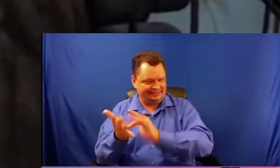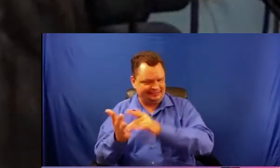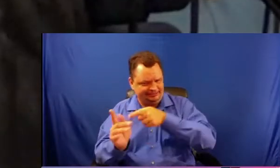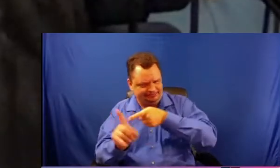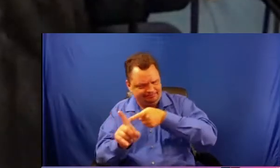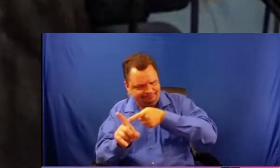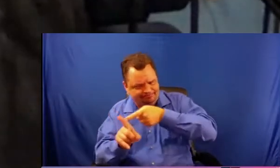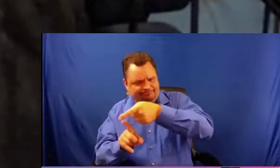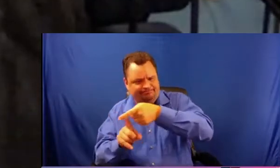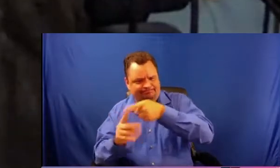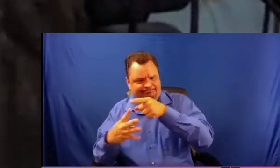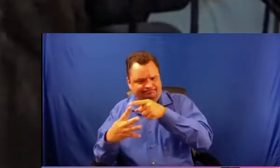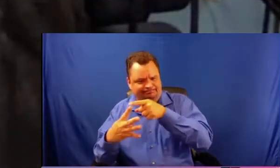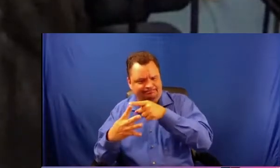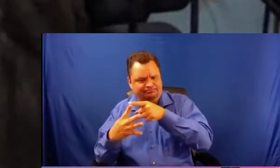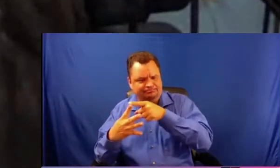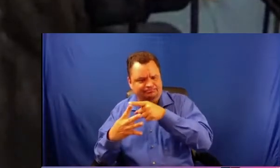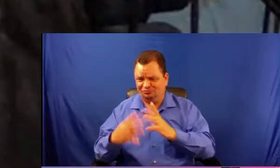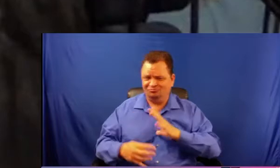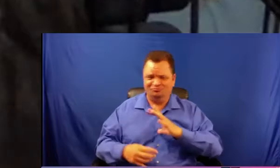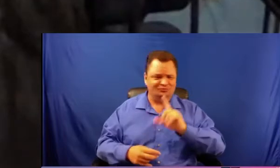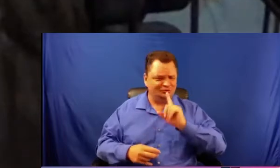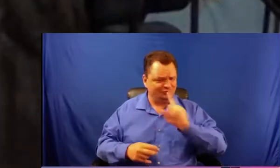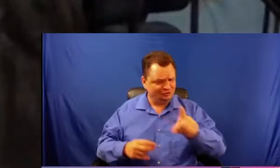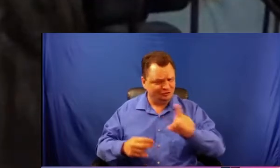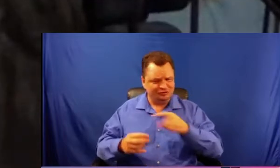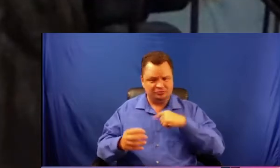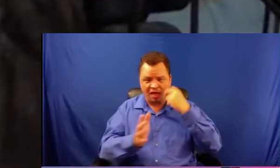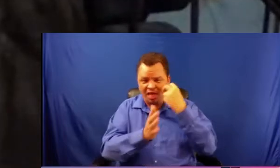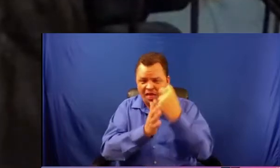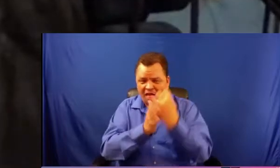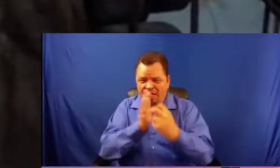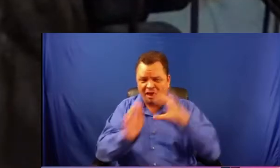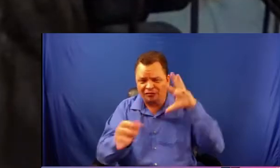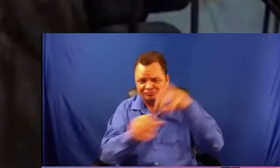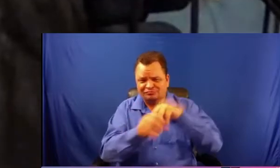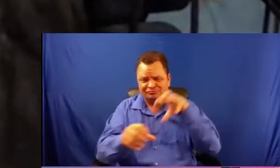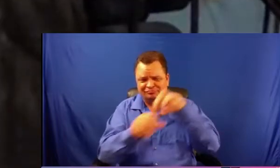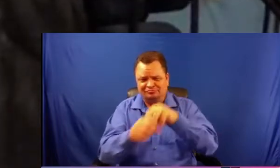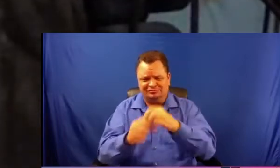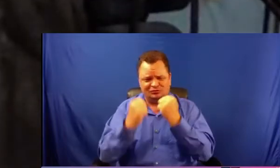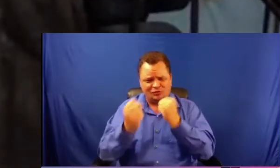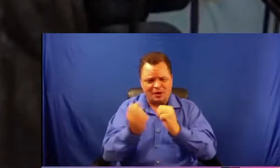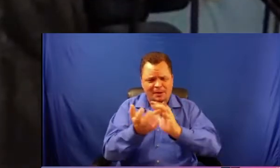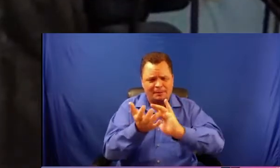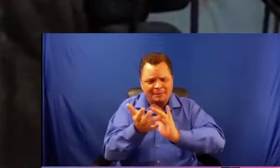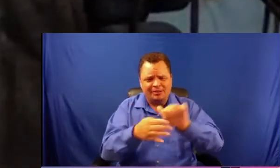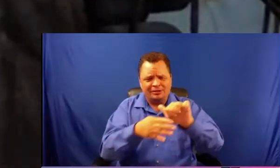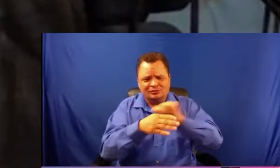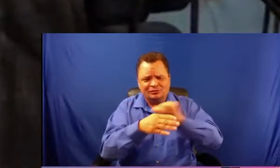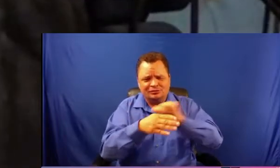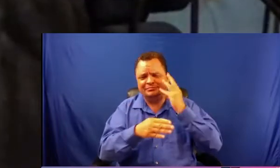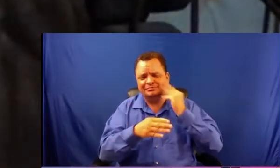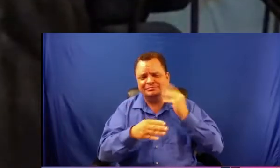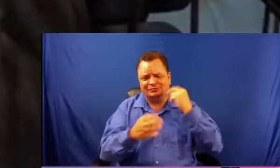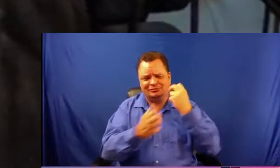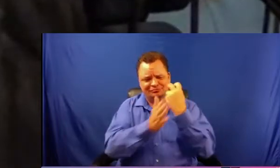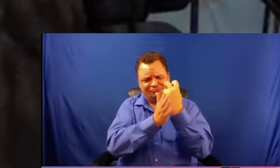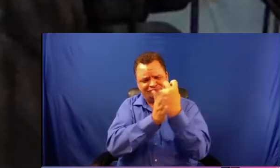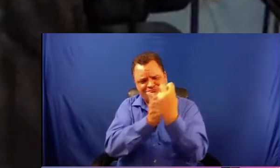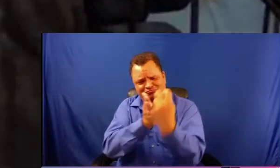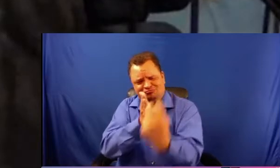that's a pretty intense introduction to medicine, really good trauma training. And we're introduced to all kind of tropical disease and things like